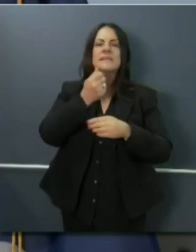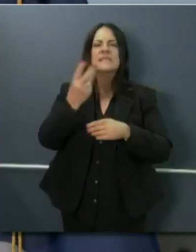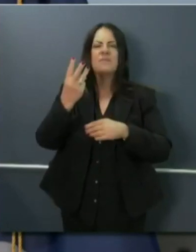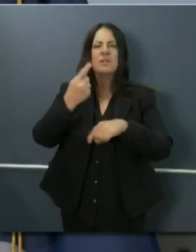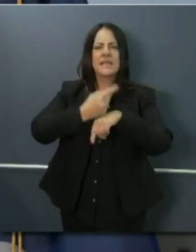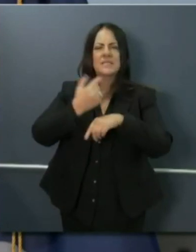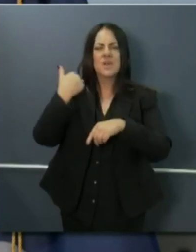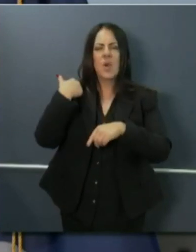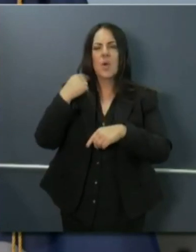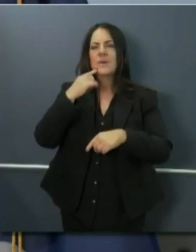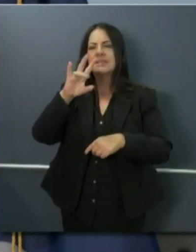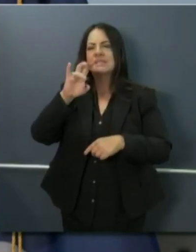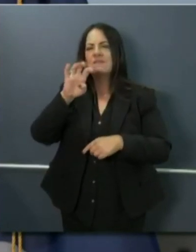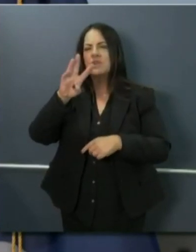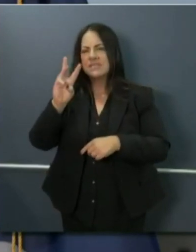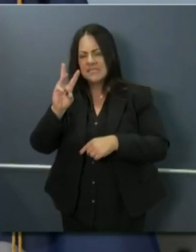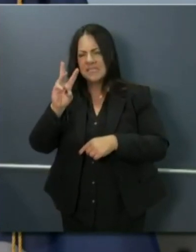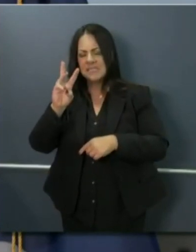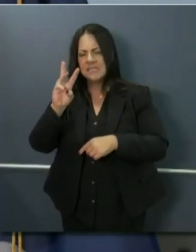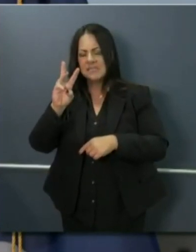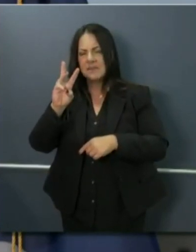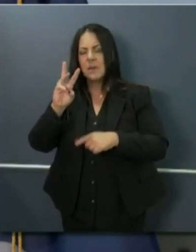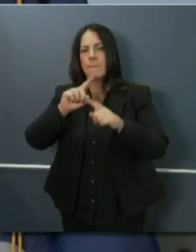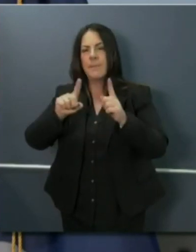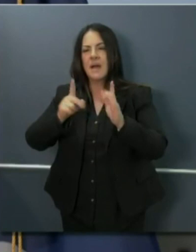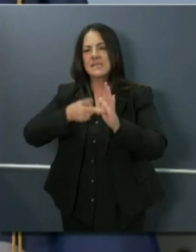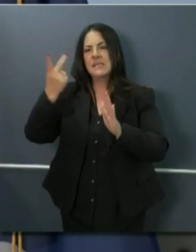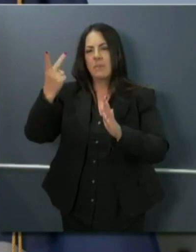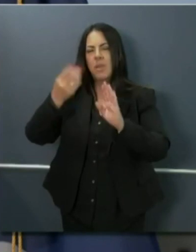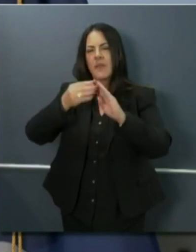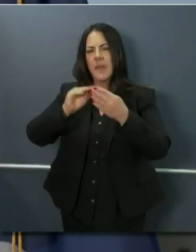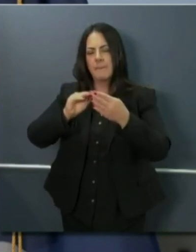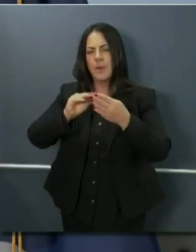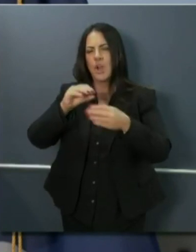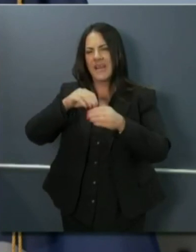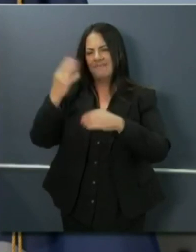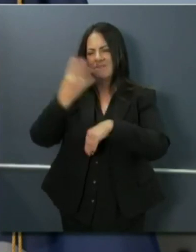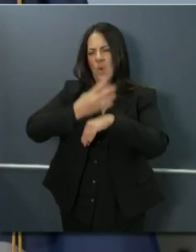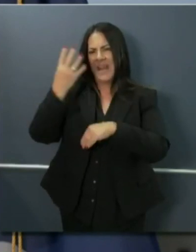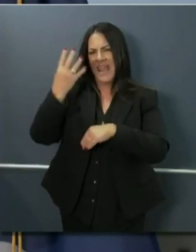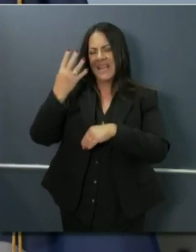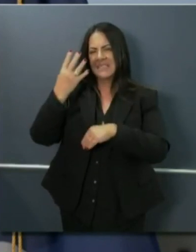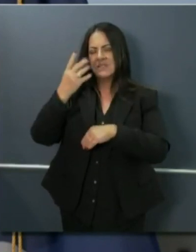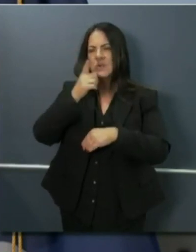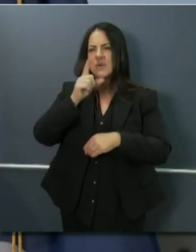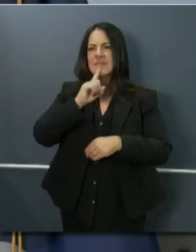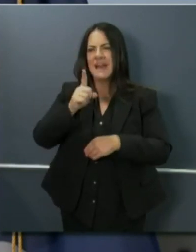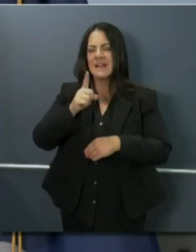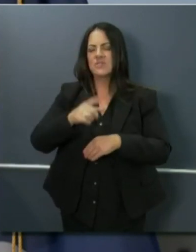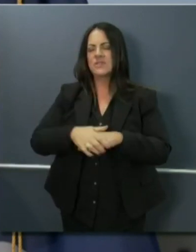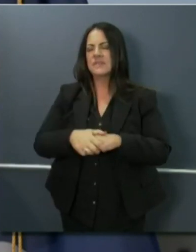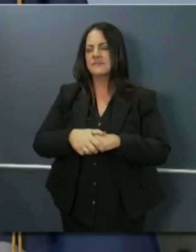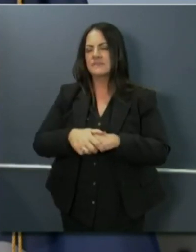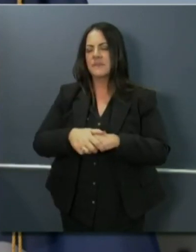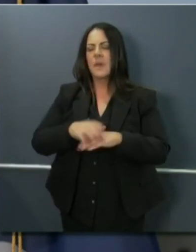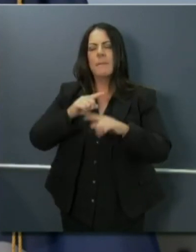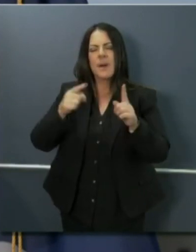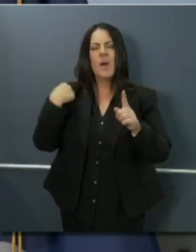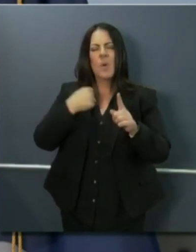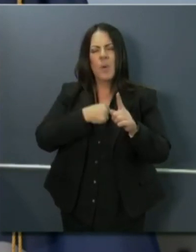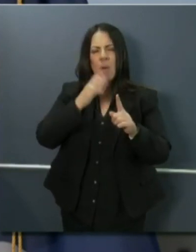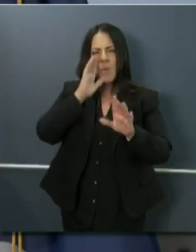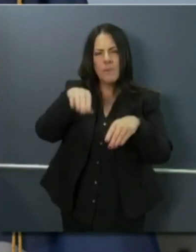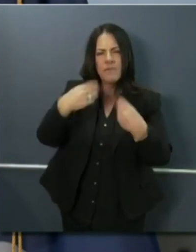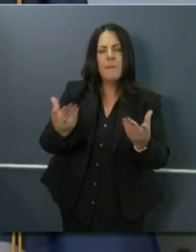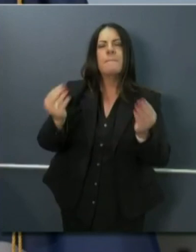746. As a consequence, roughly doubled in 4 days. and we'll provide more information on